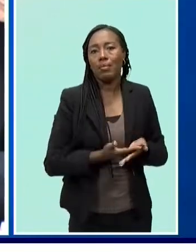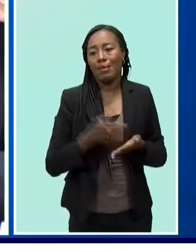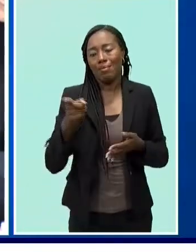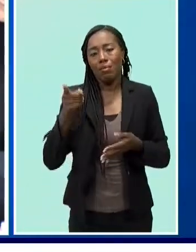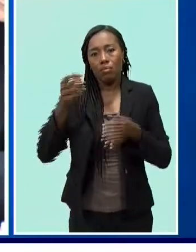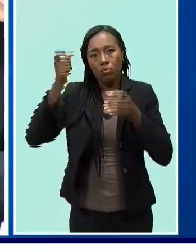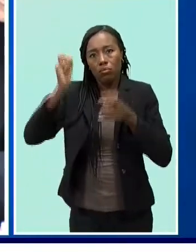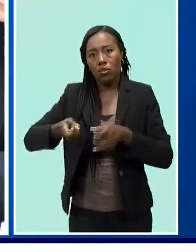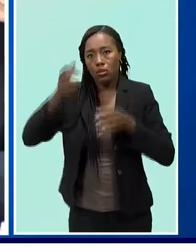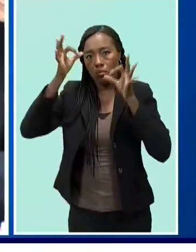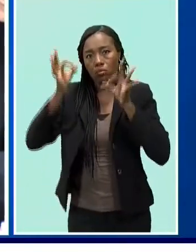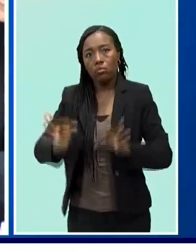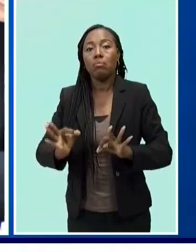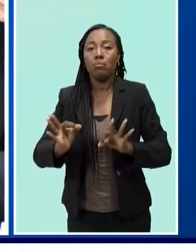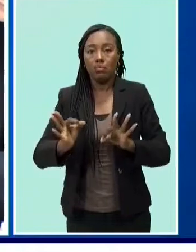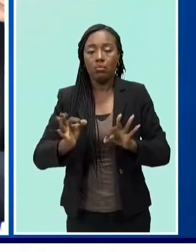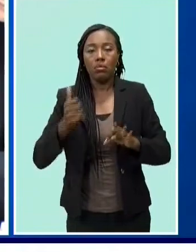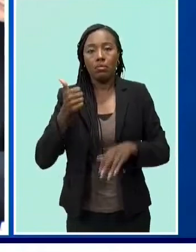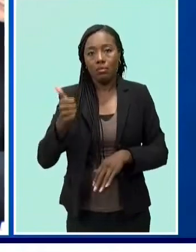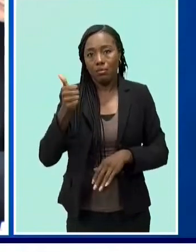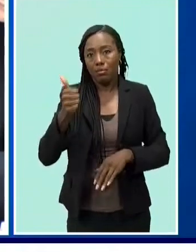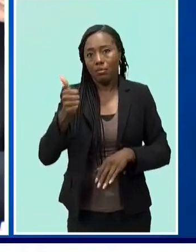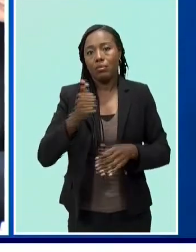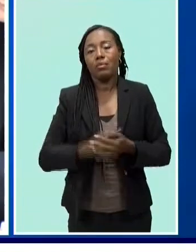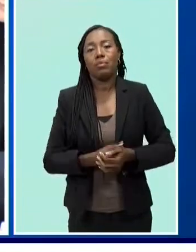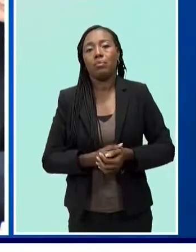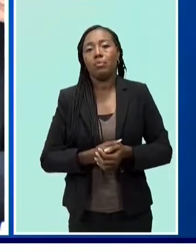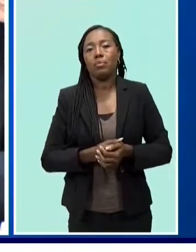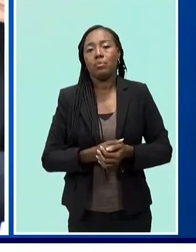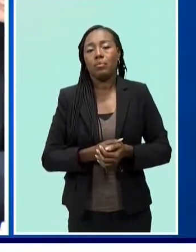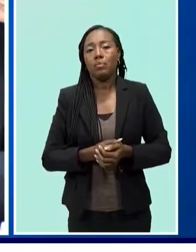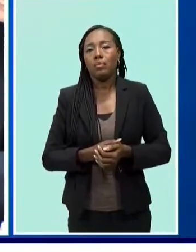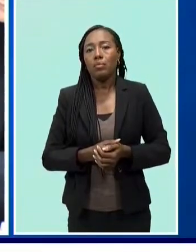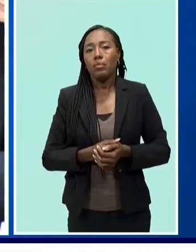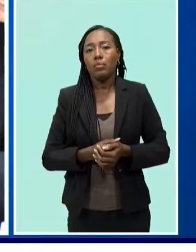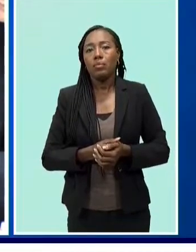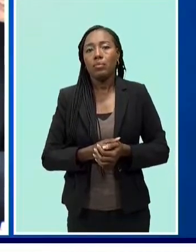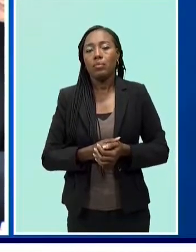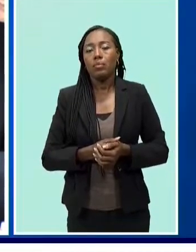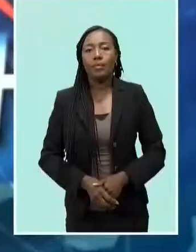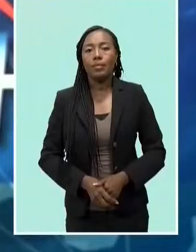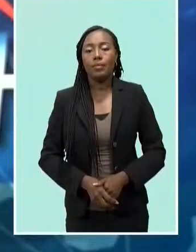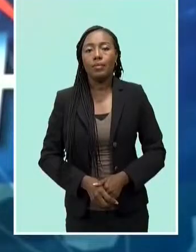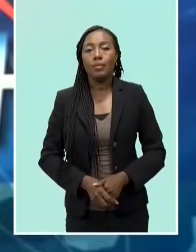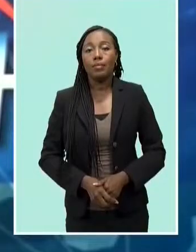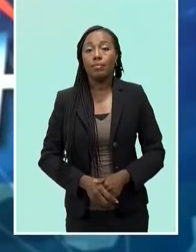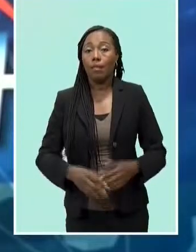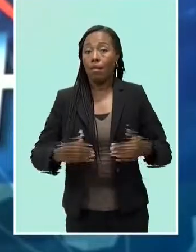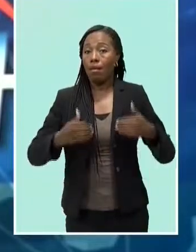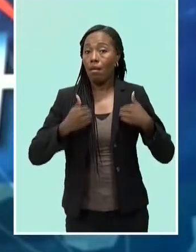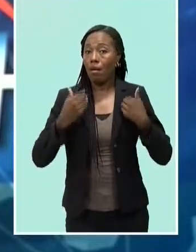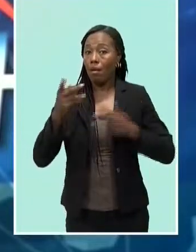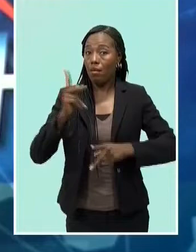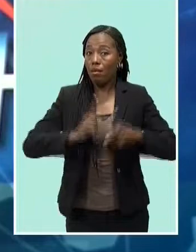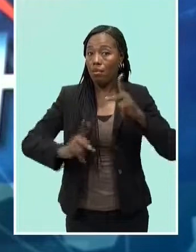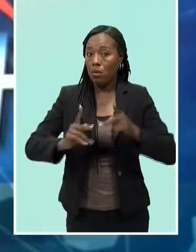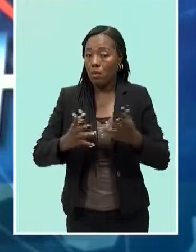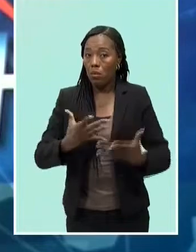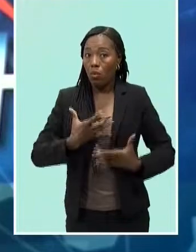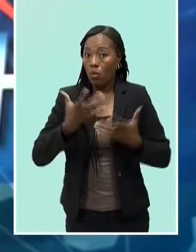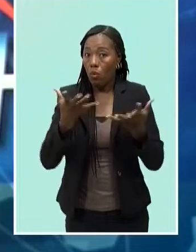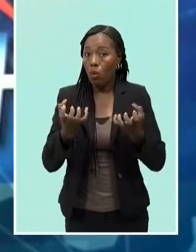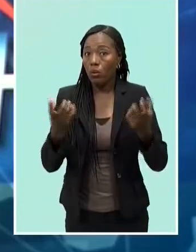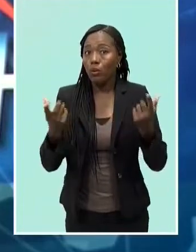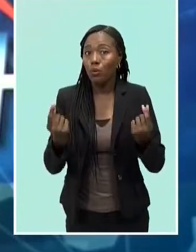the maximum threshold that is set out in the legislation. Well, young Barbadians interested in pursuing